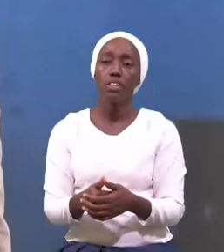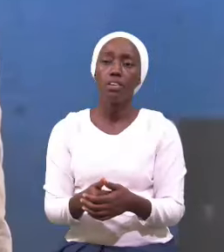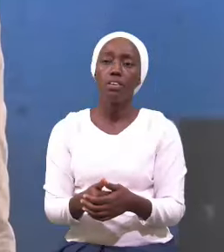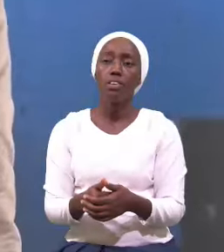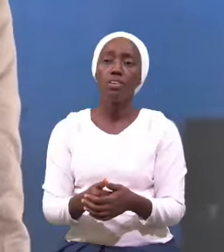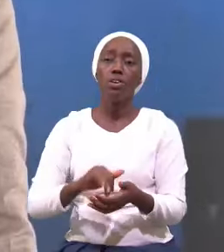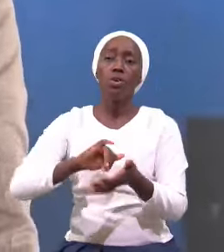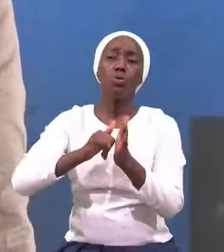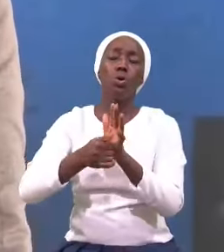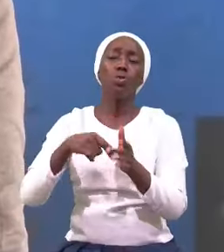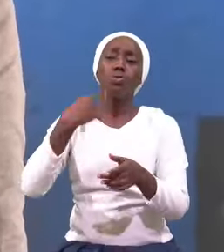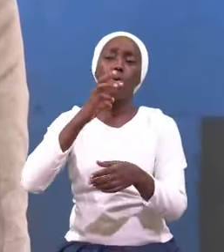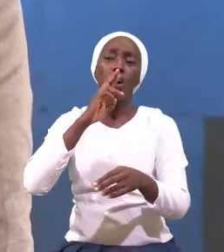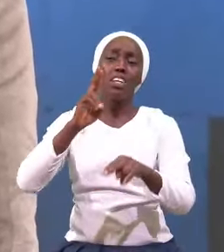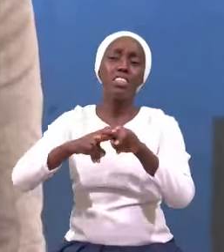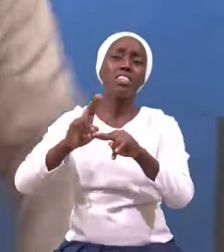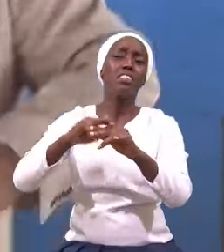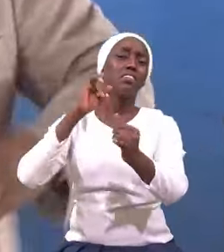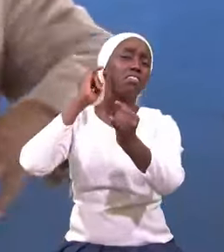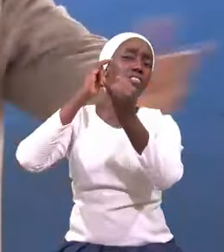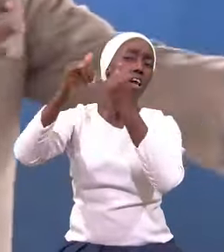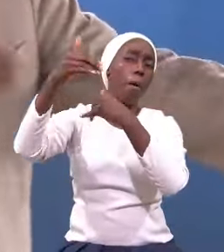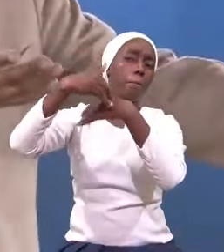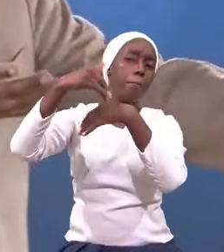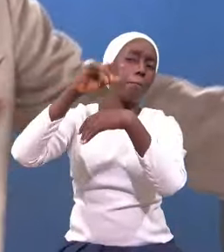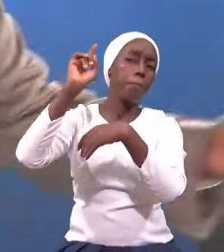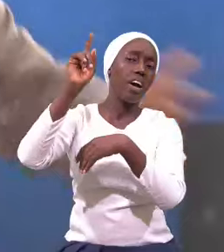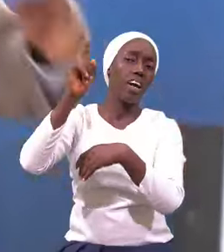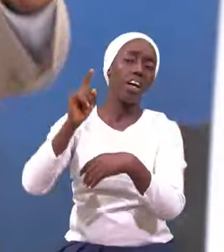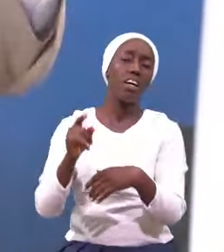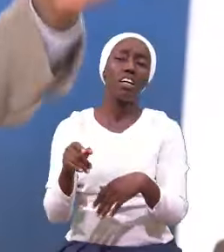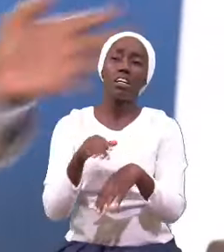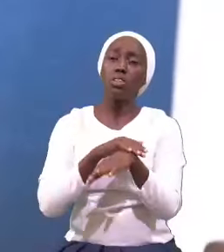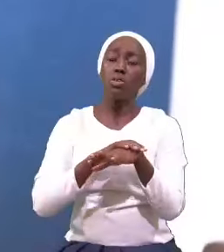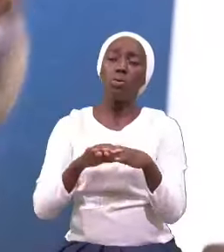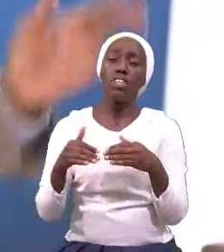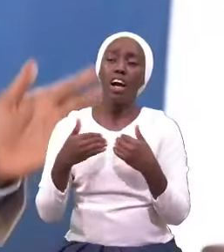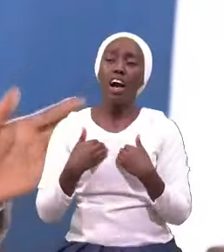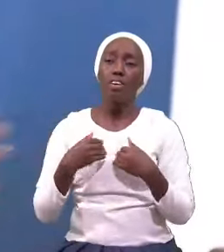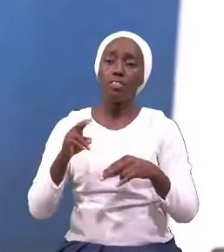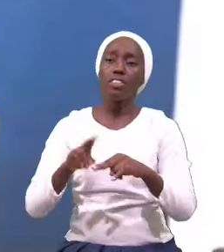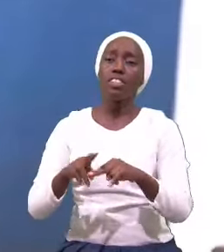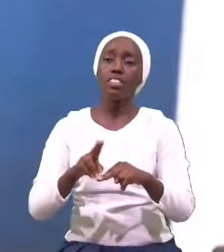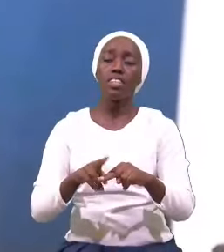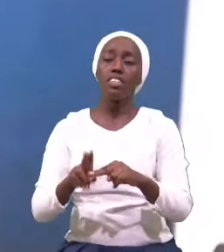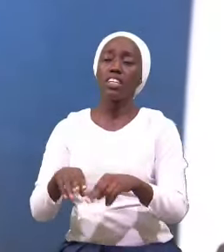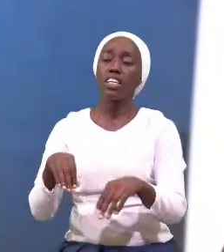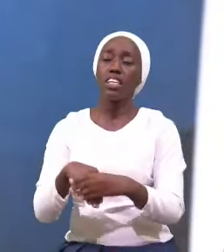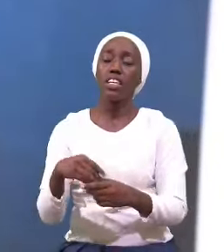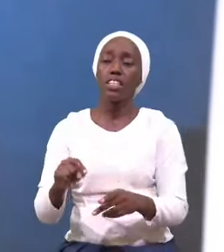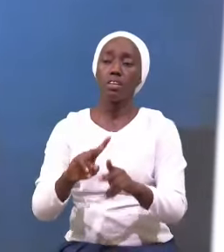Those who are way at the back, they didn't even have seats in the place where we